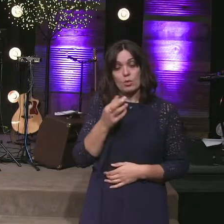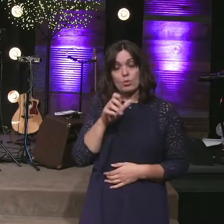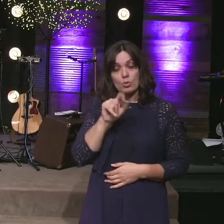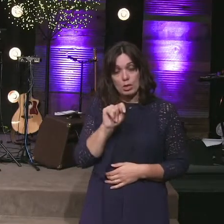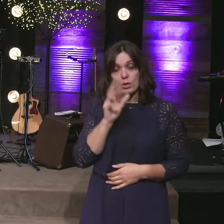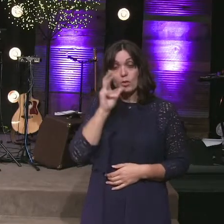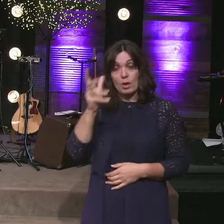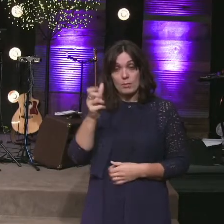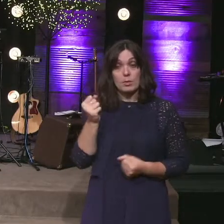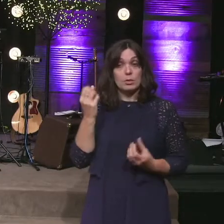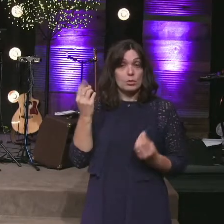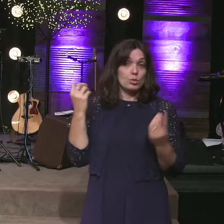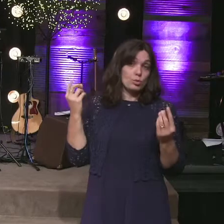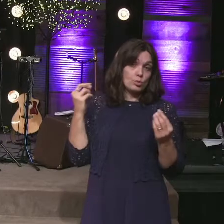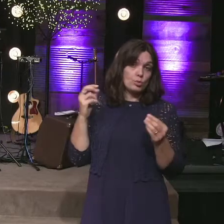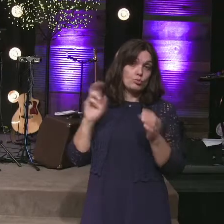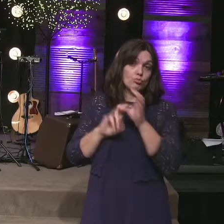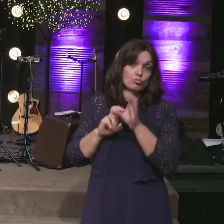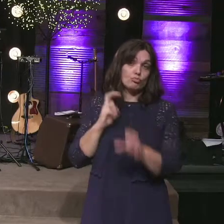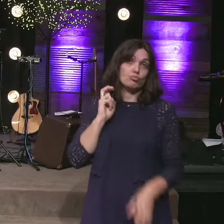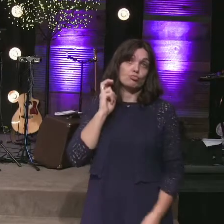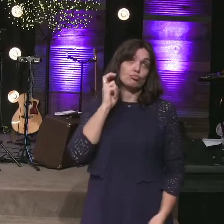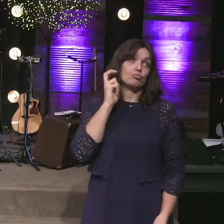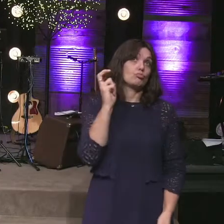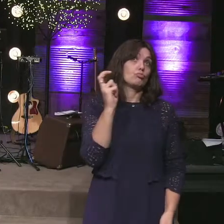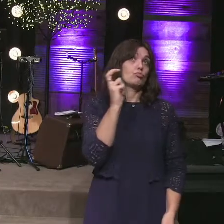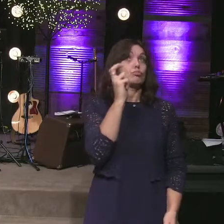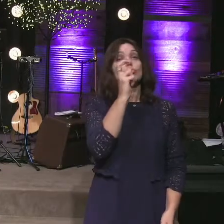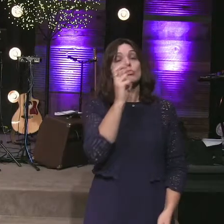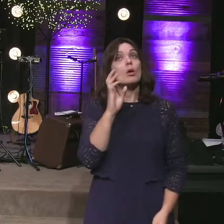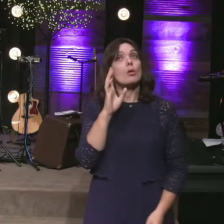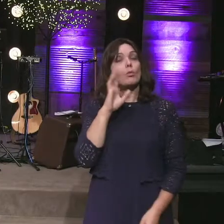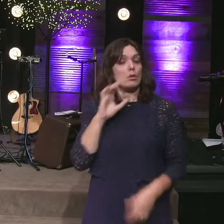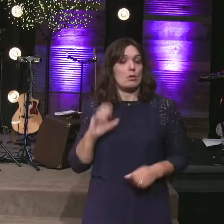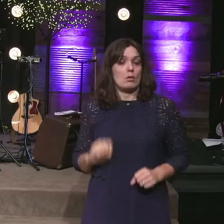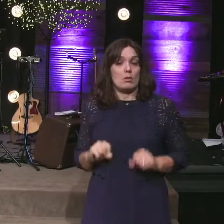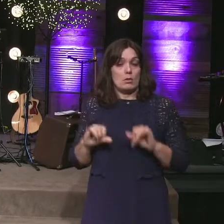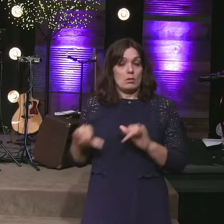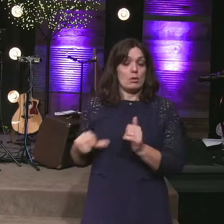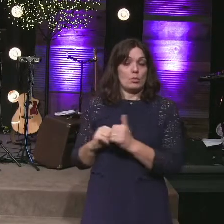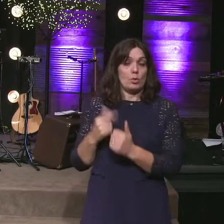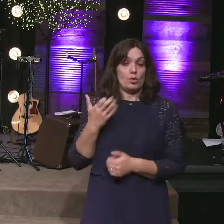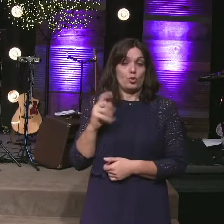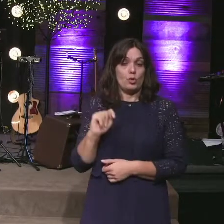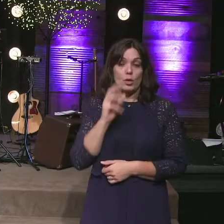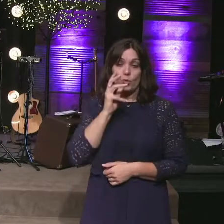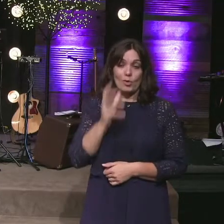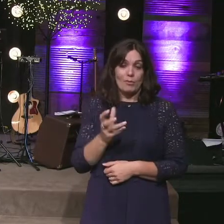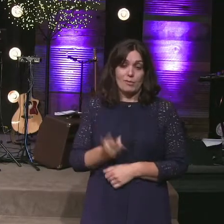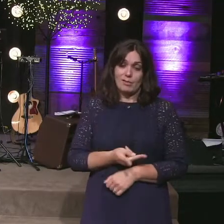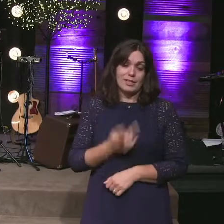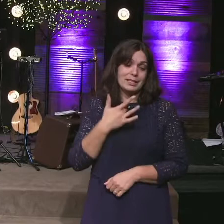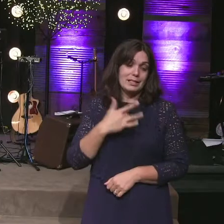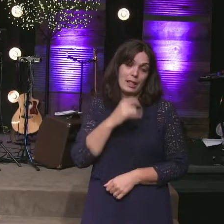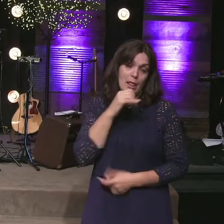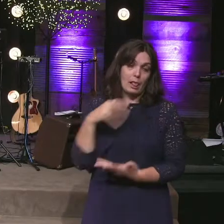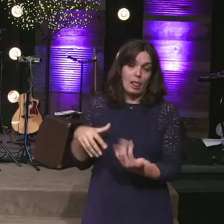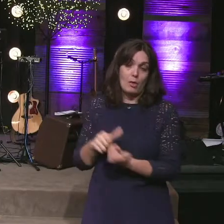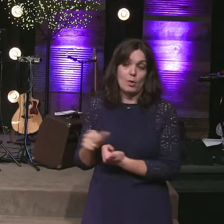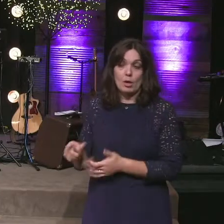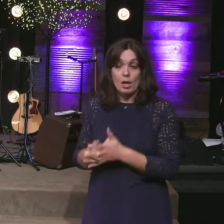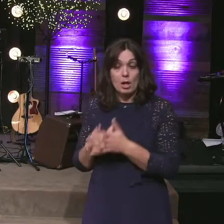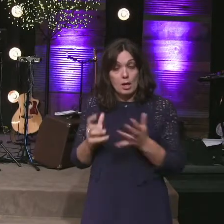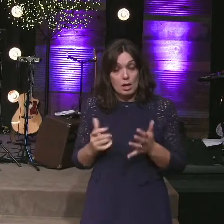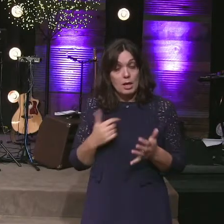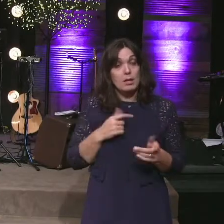in the car, and we would get to spend some time with great-grandma that they wouldn't normally get. I also wanted to take